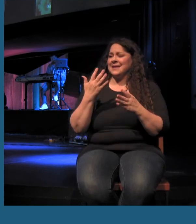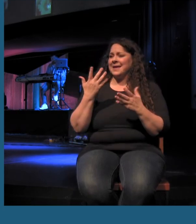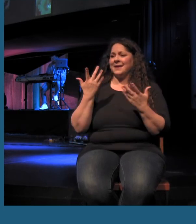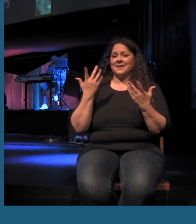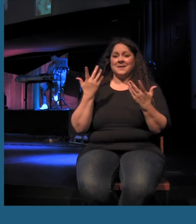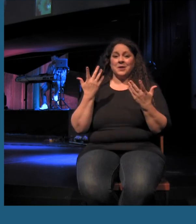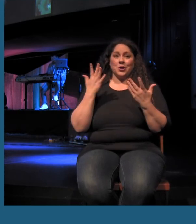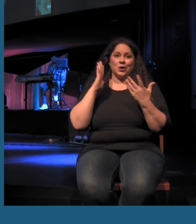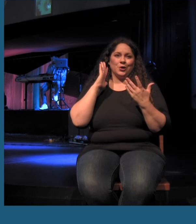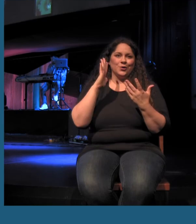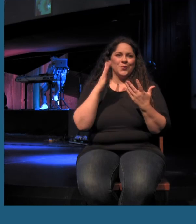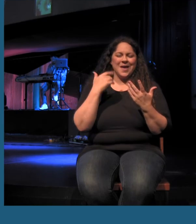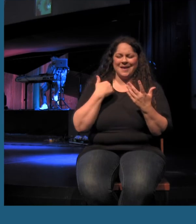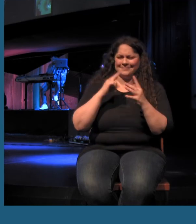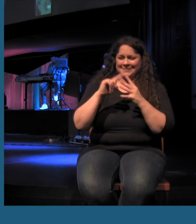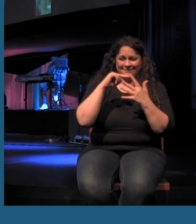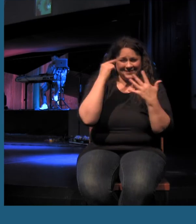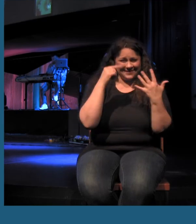solving problems.